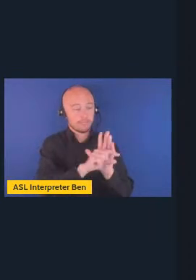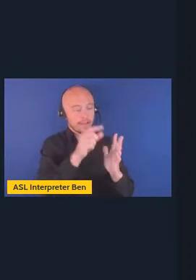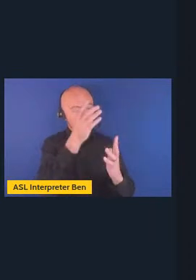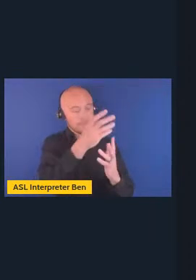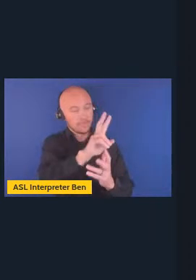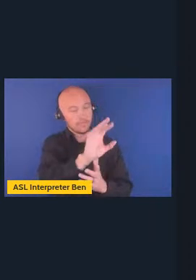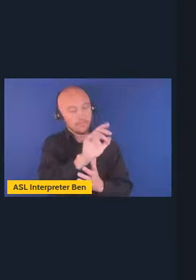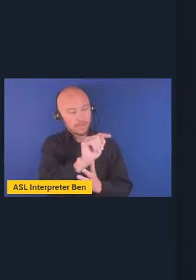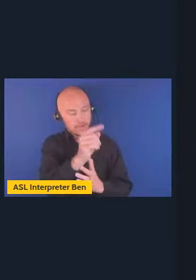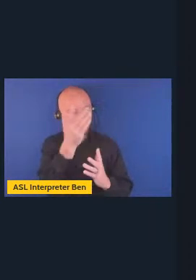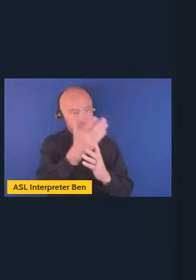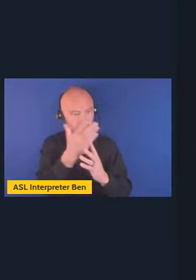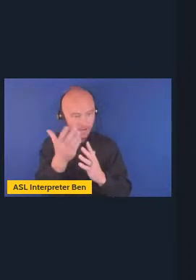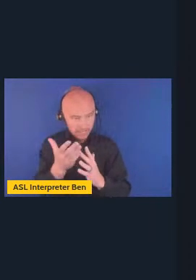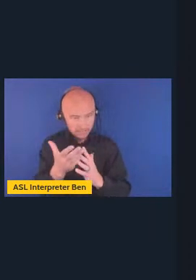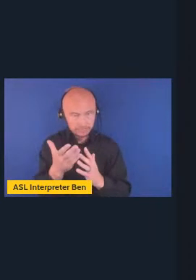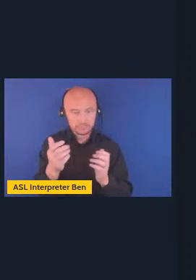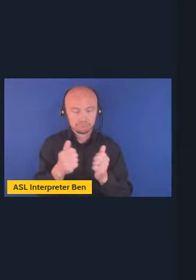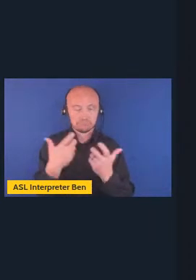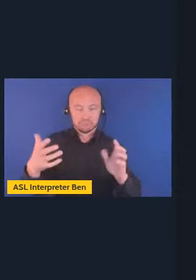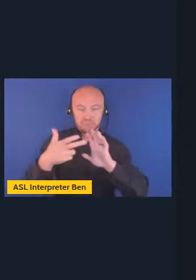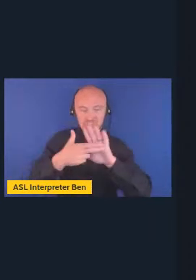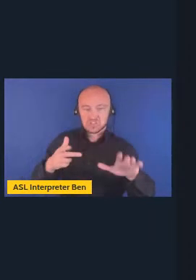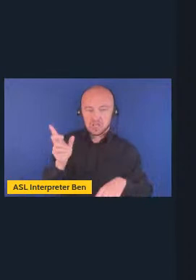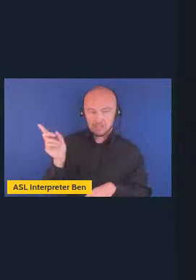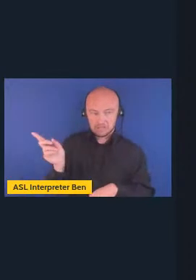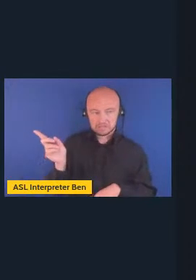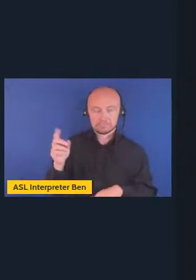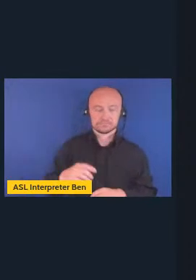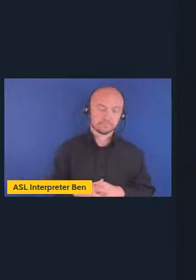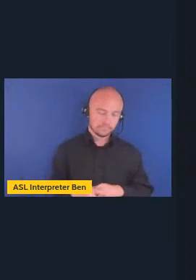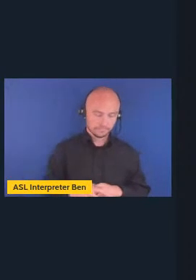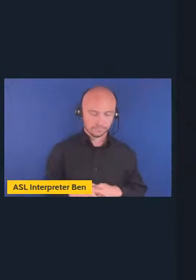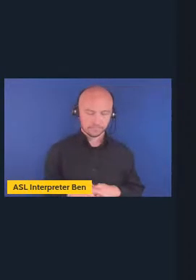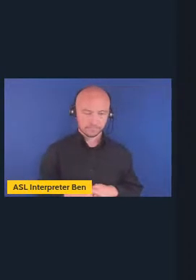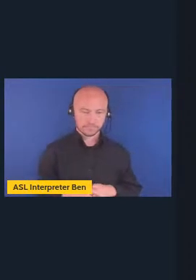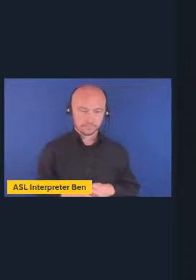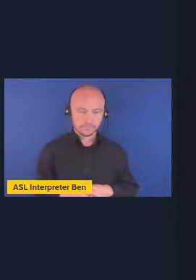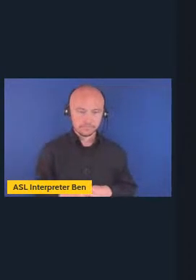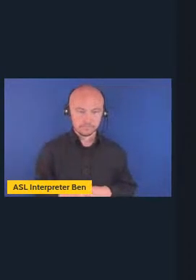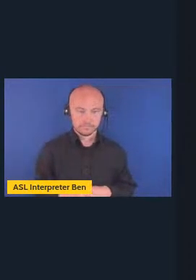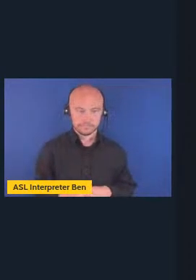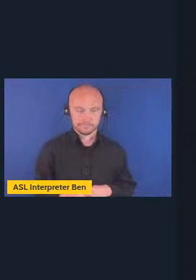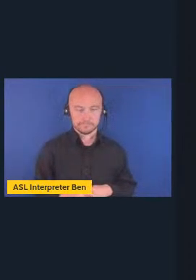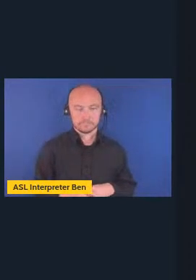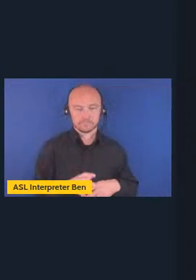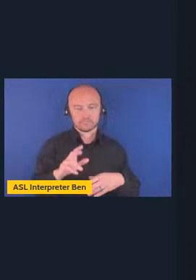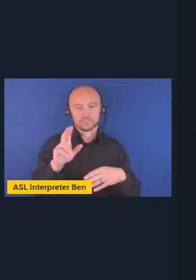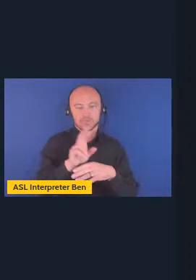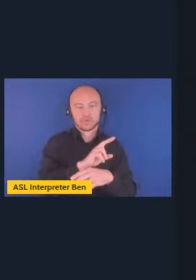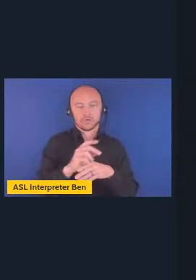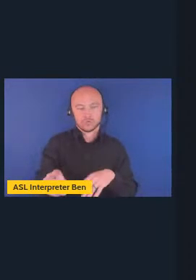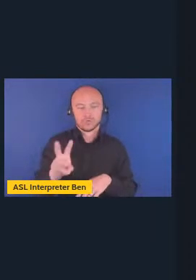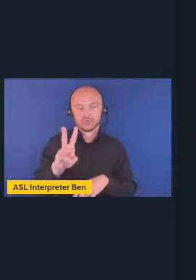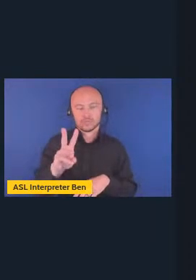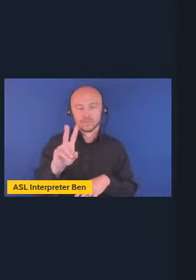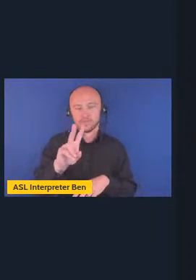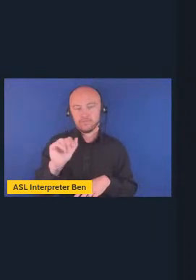configuration, which I have highlighted to spin up the virtual machine using Vagrant